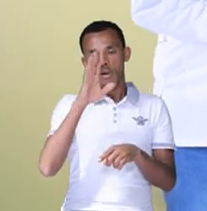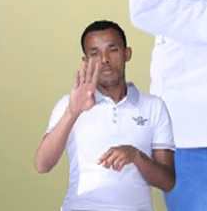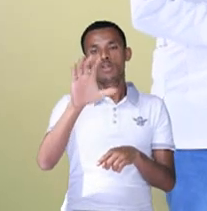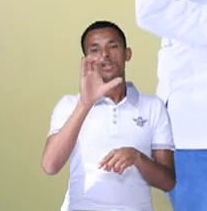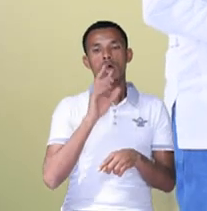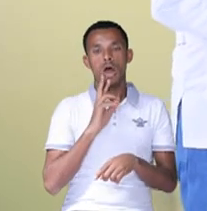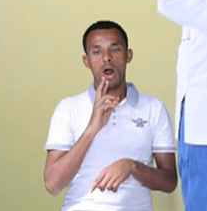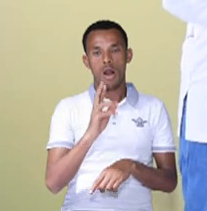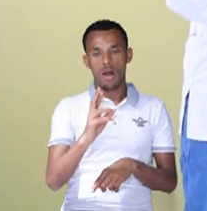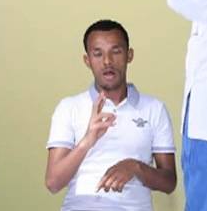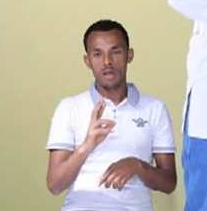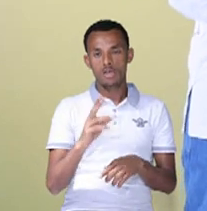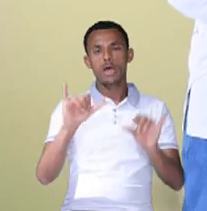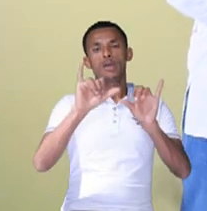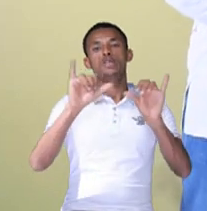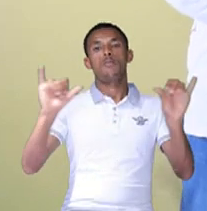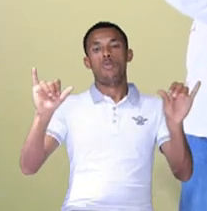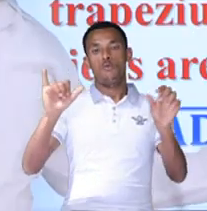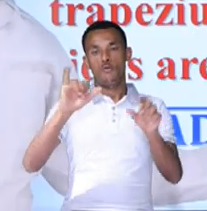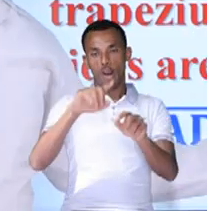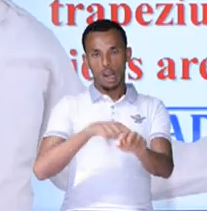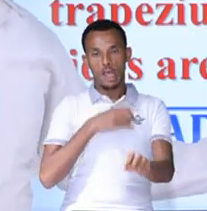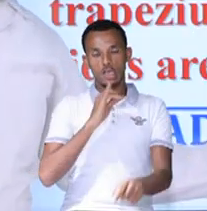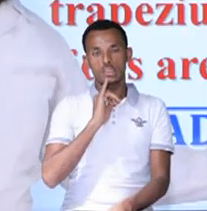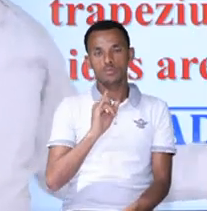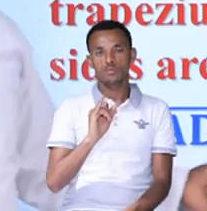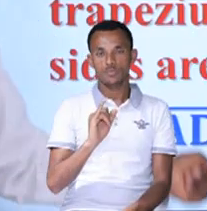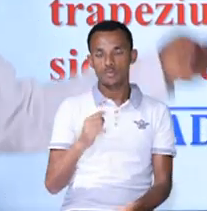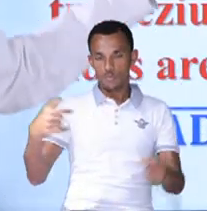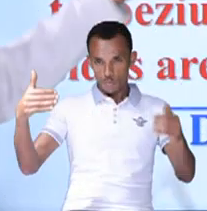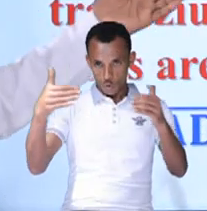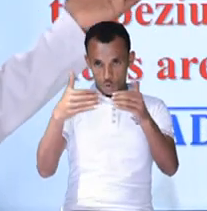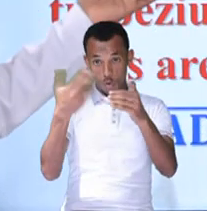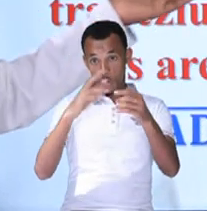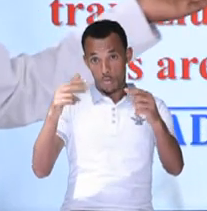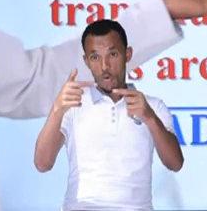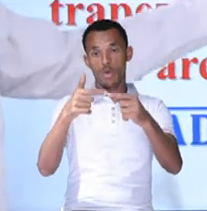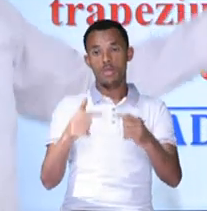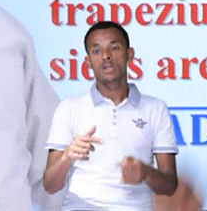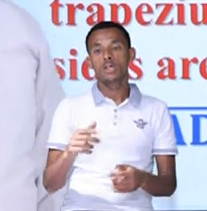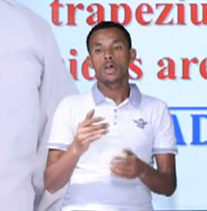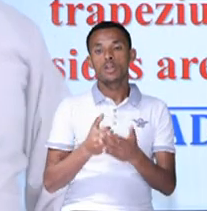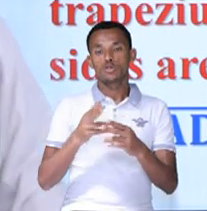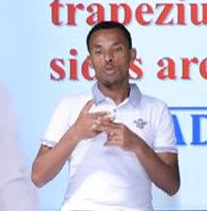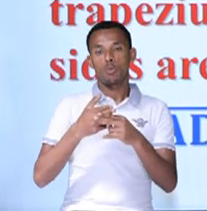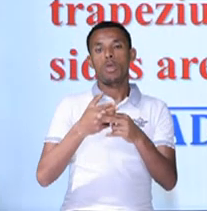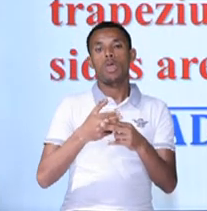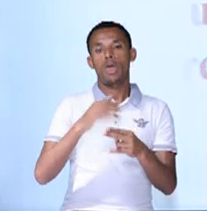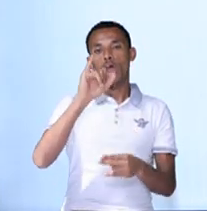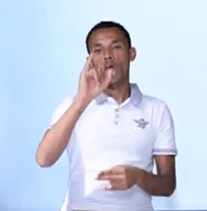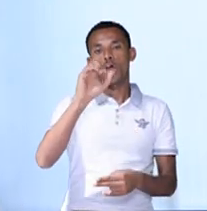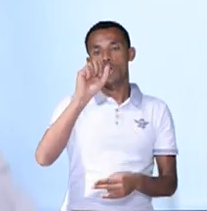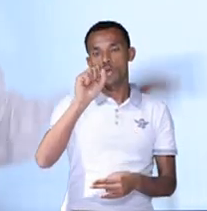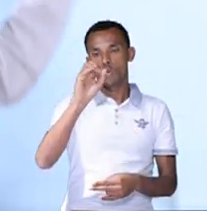are, the measurement of the length is congruent, said to be isosceles trapezium.